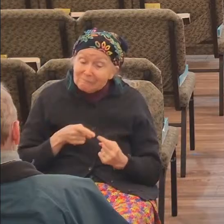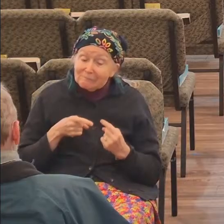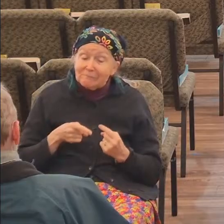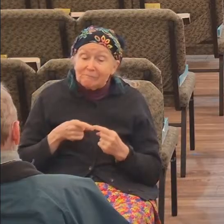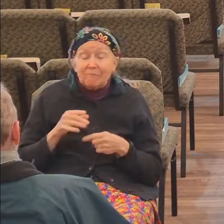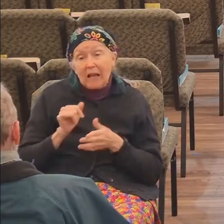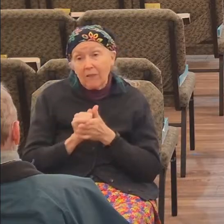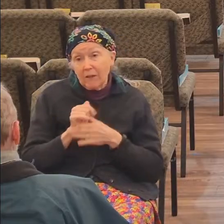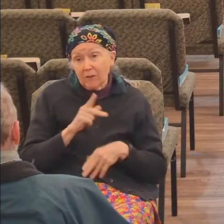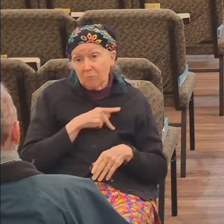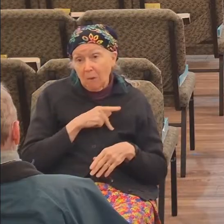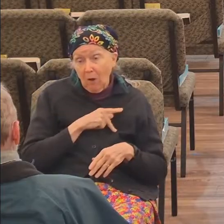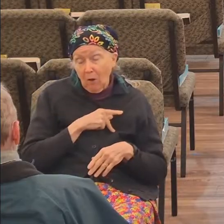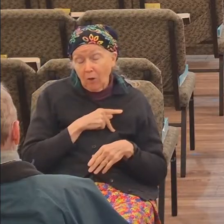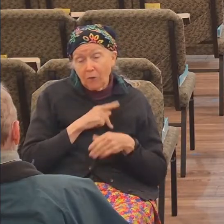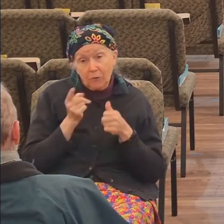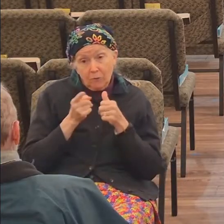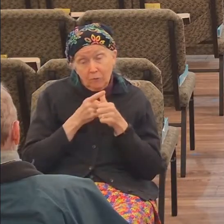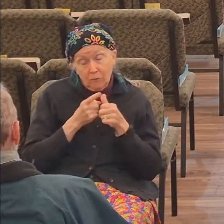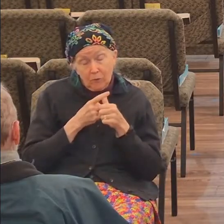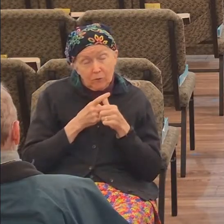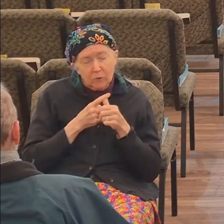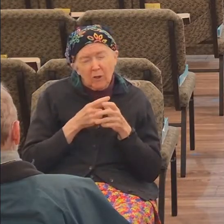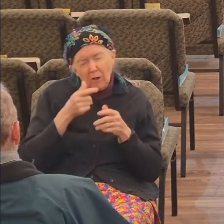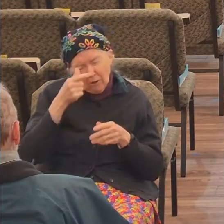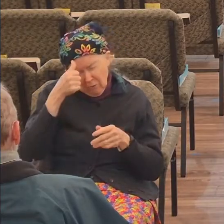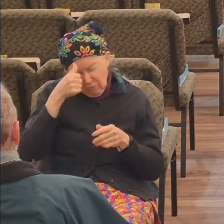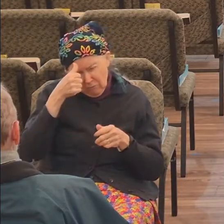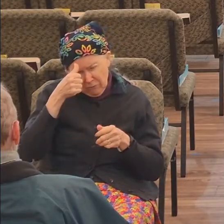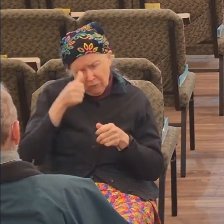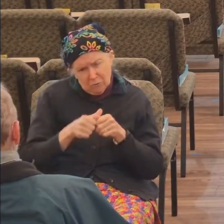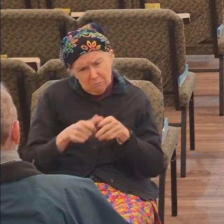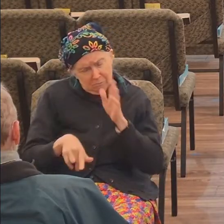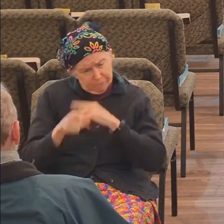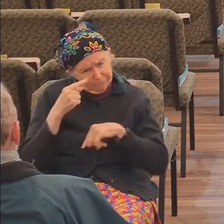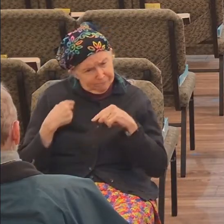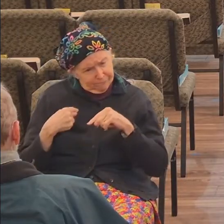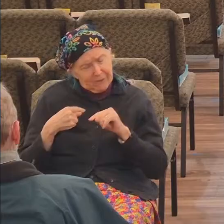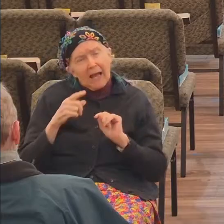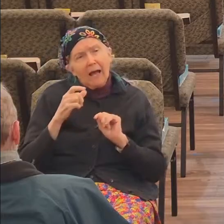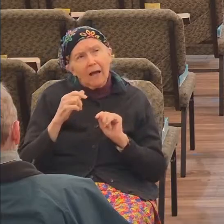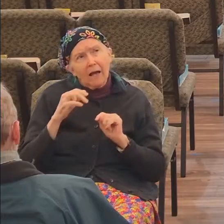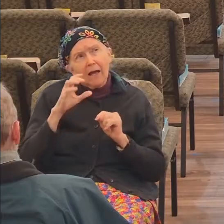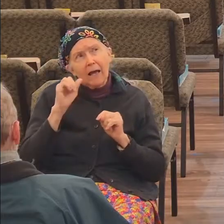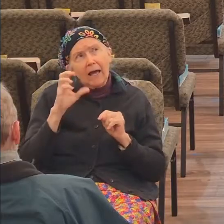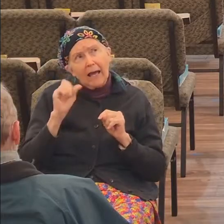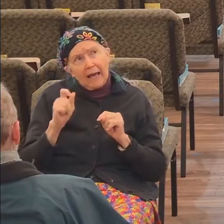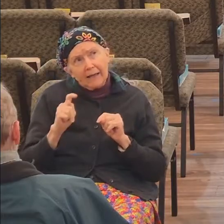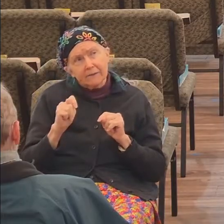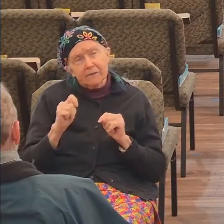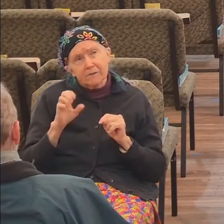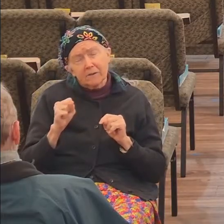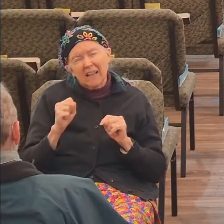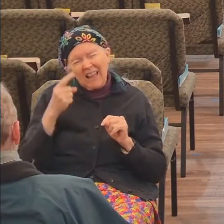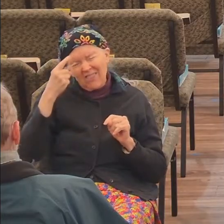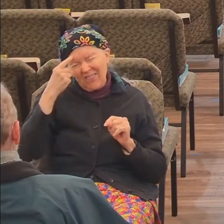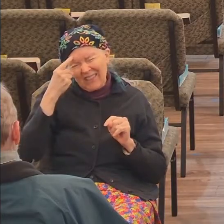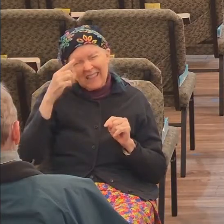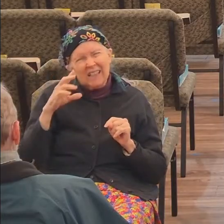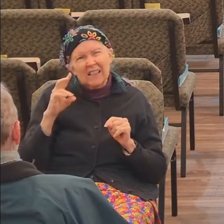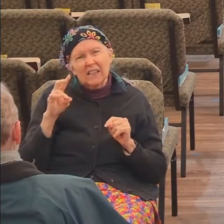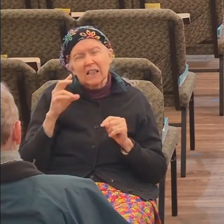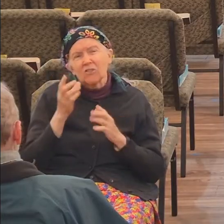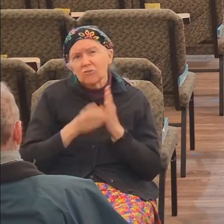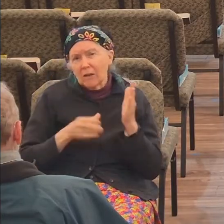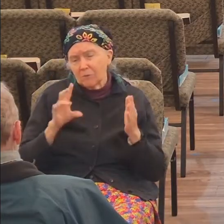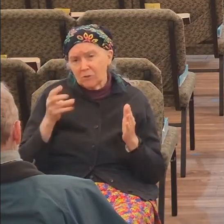first, remember, you go back to Acts chapter 17, this is where Paul, I believe it's 17, where Paul had visited Thessalonica, and this is where